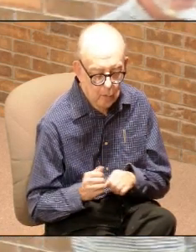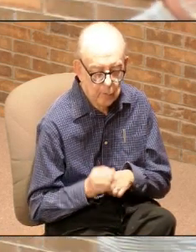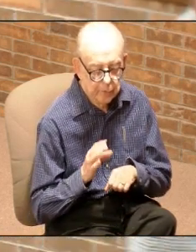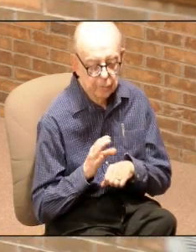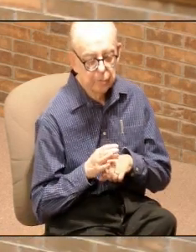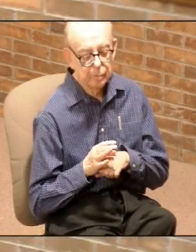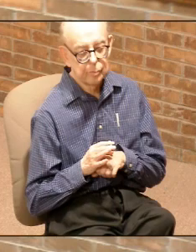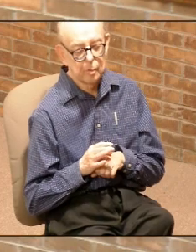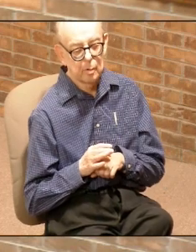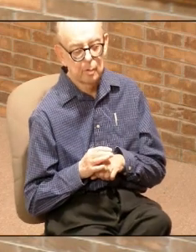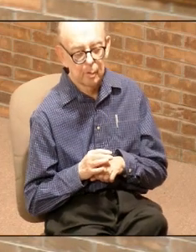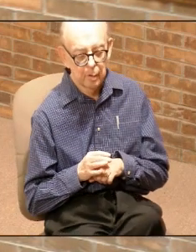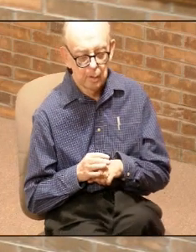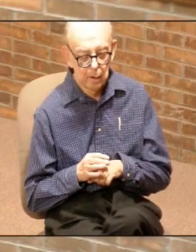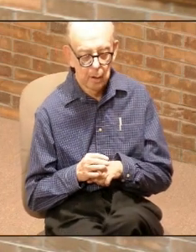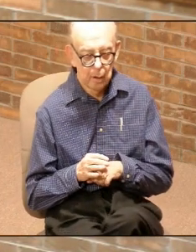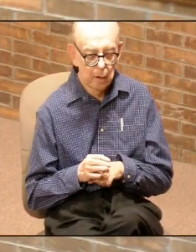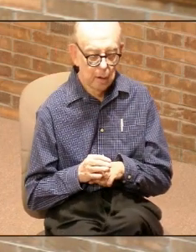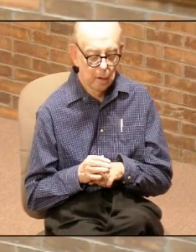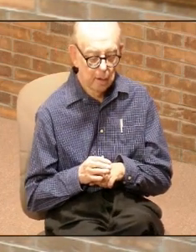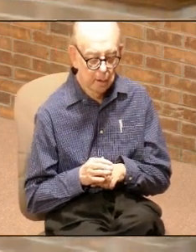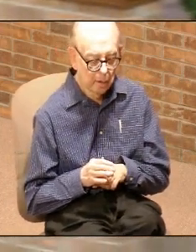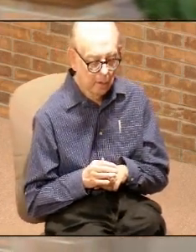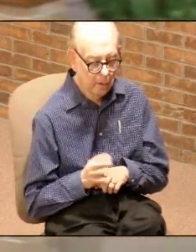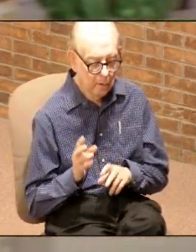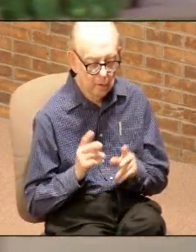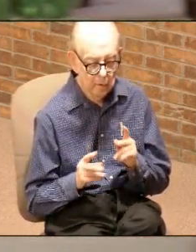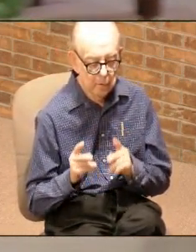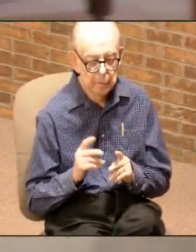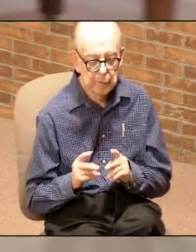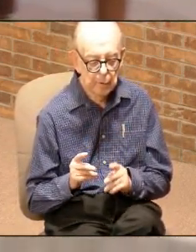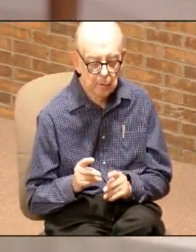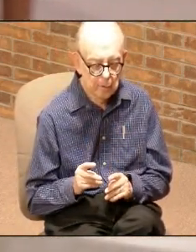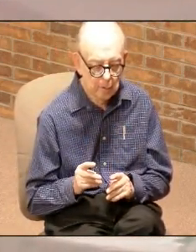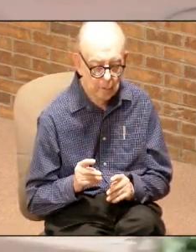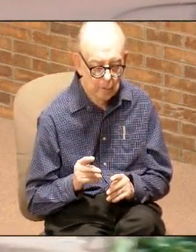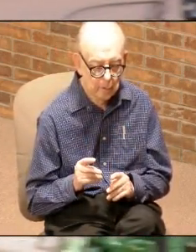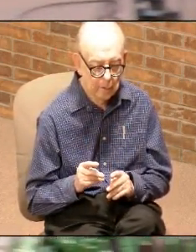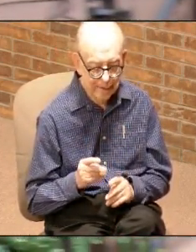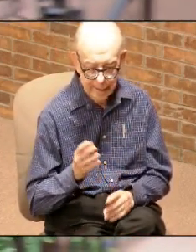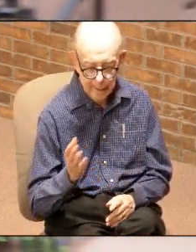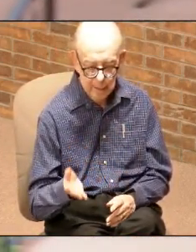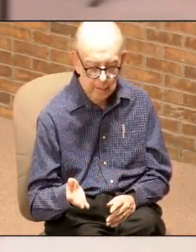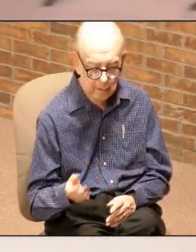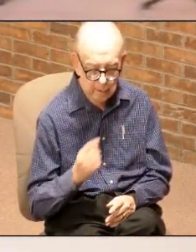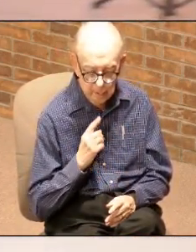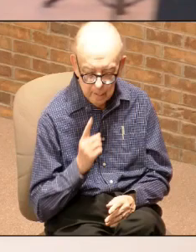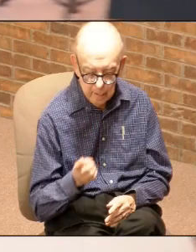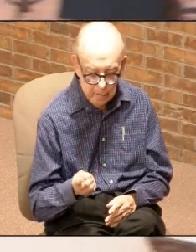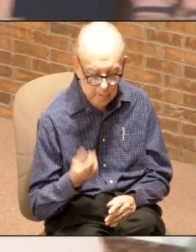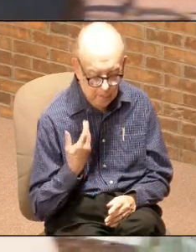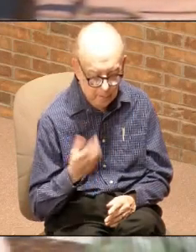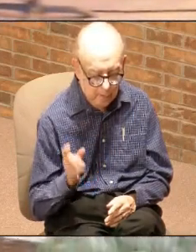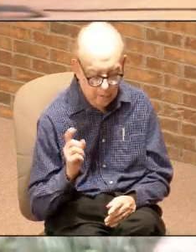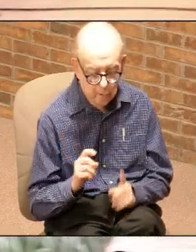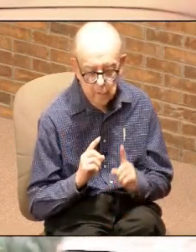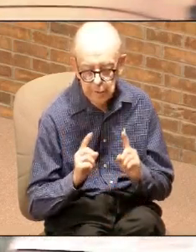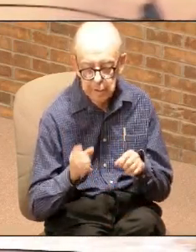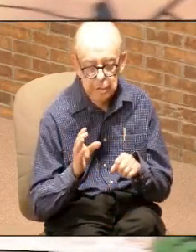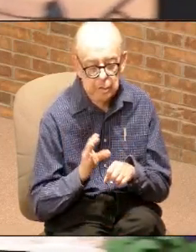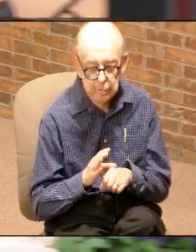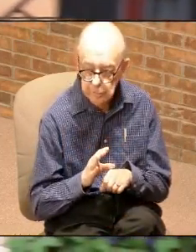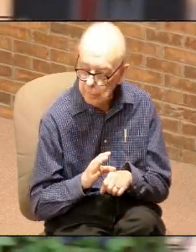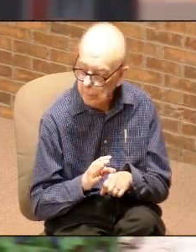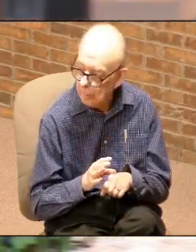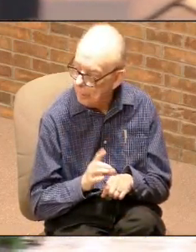People out there that say, I don't need to go to